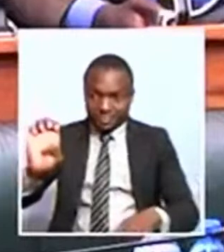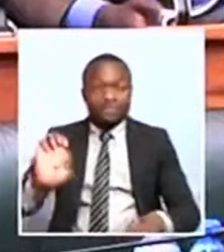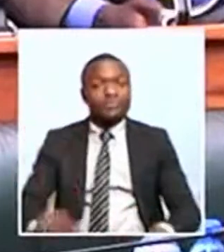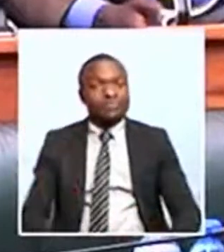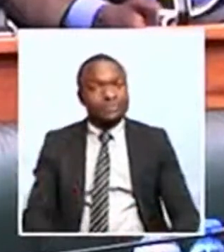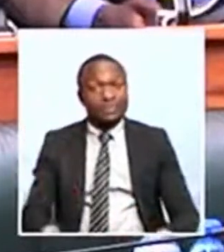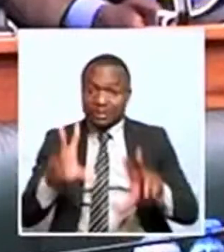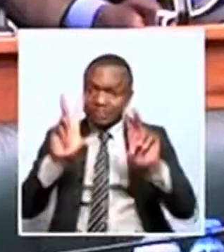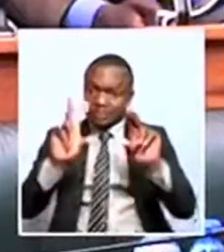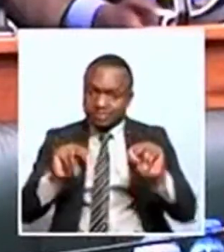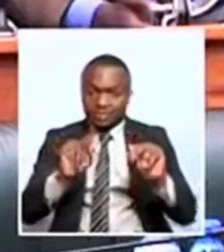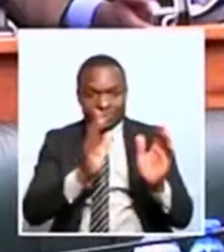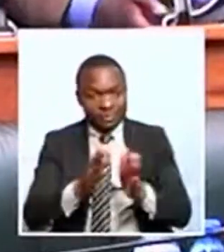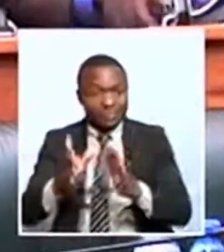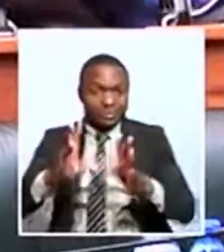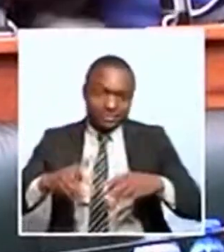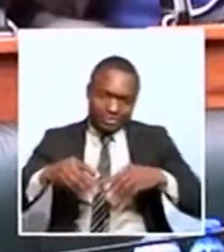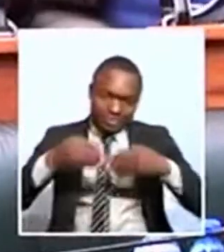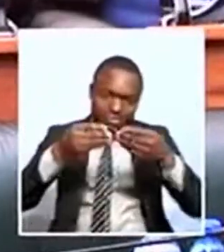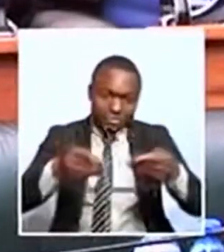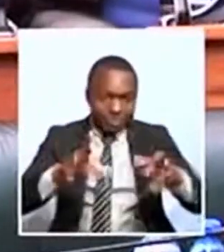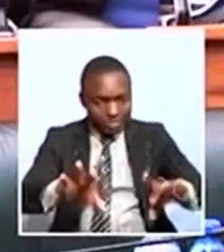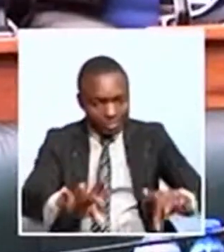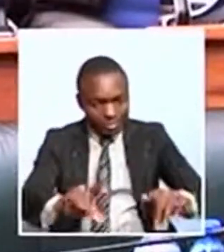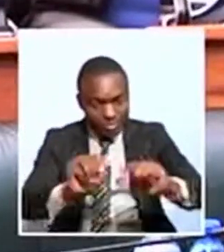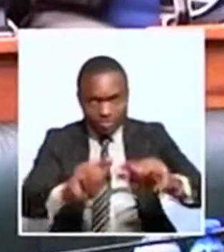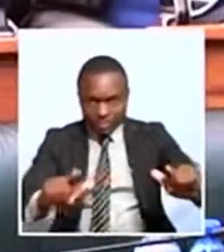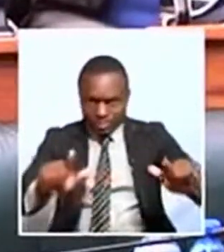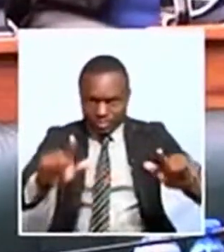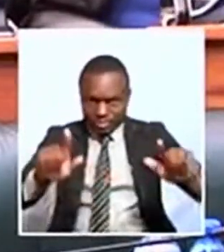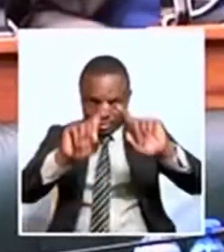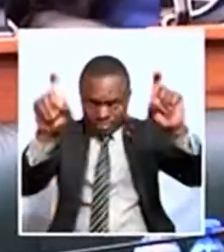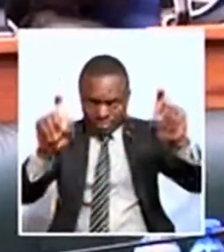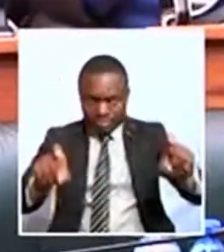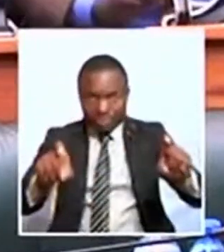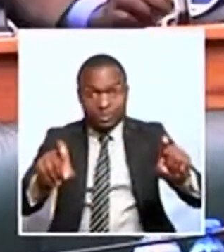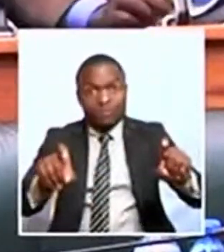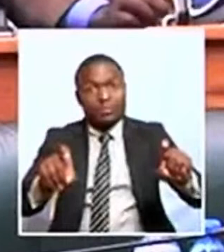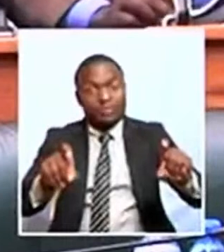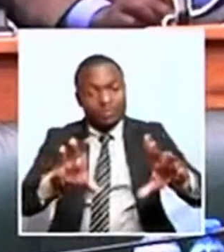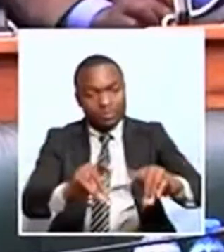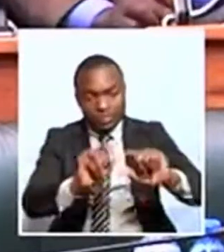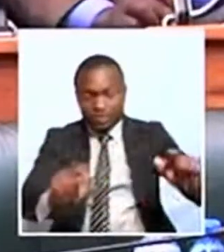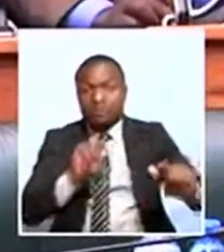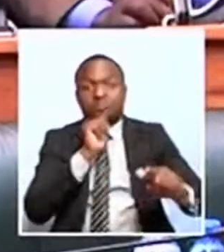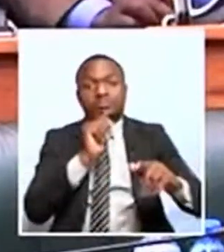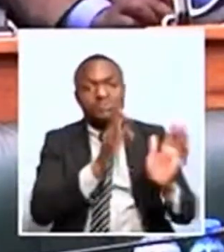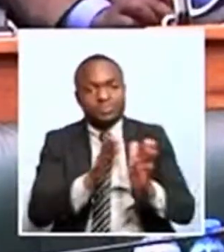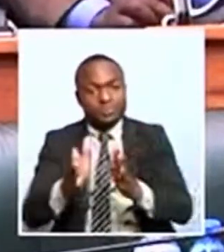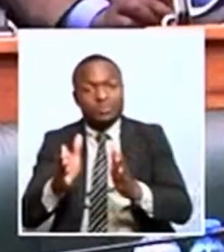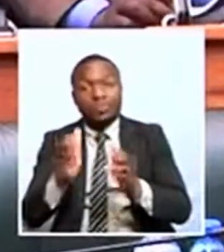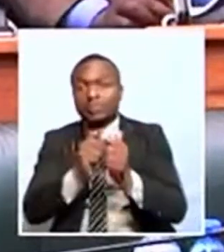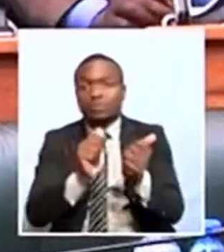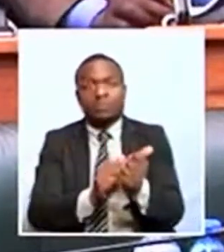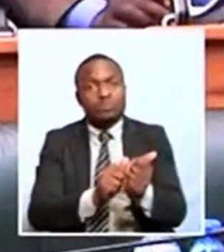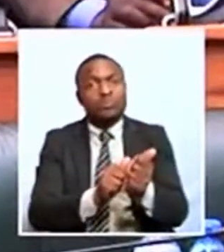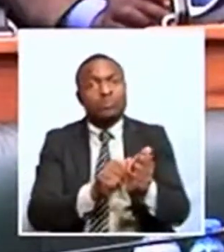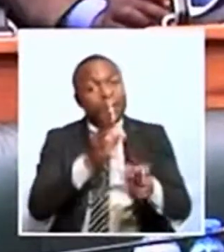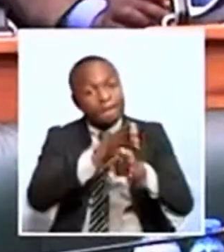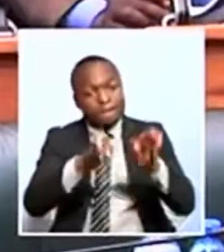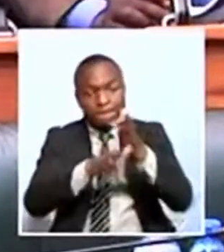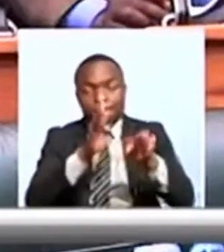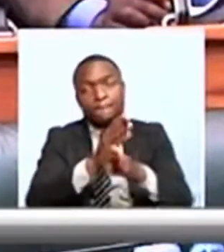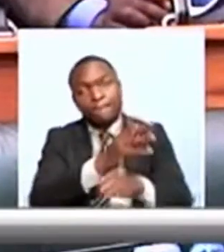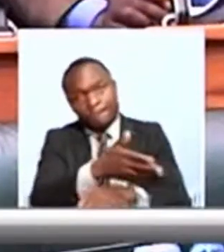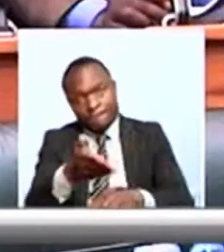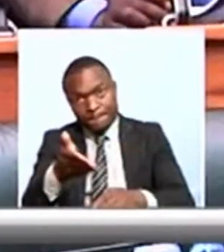there are no plans to issue title deeds, as the land is not planned for this resettlement, as it falls